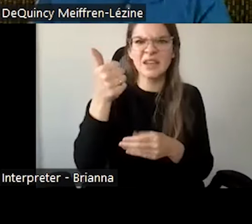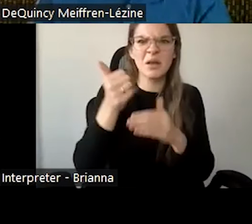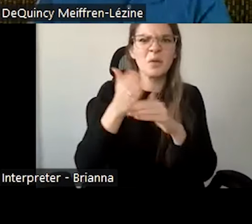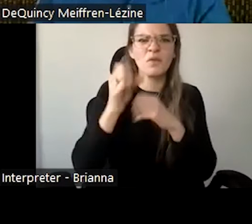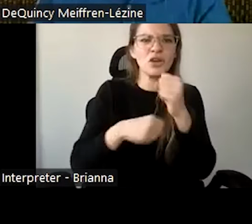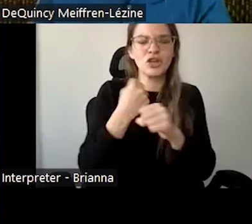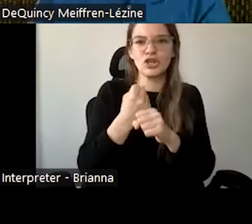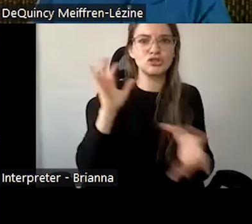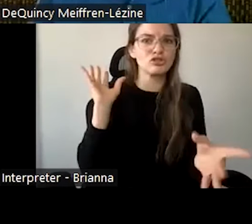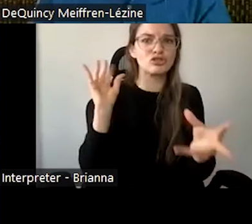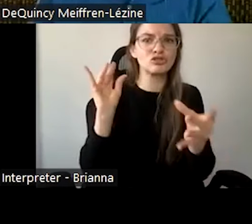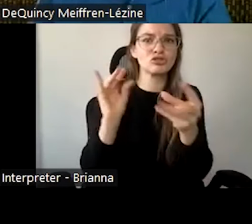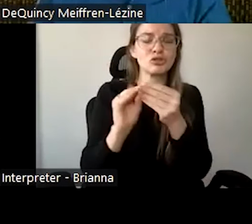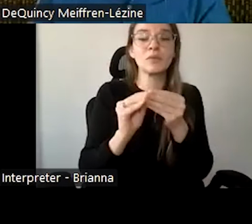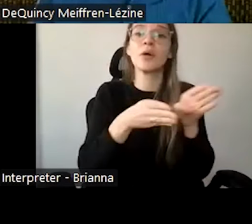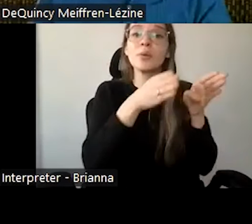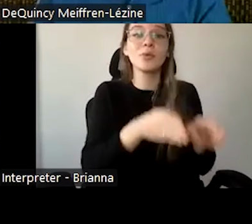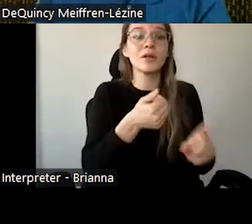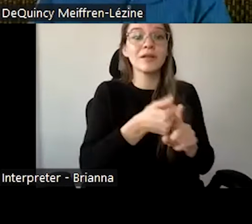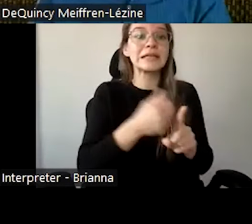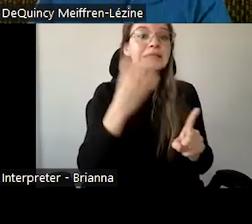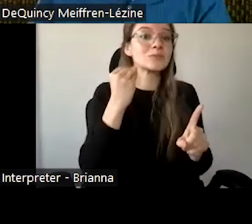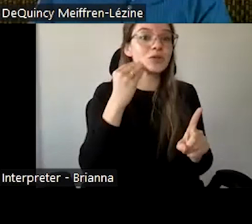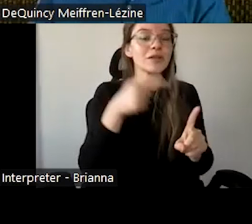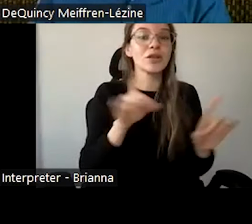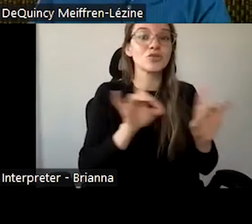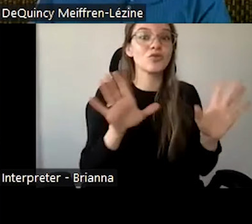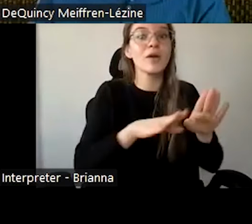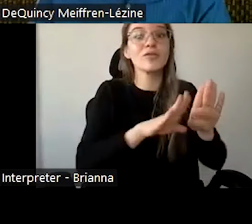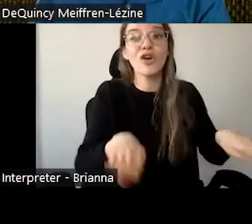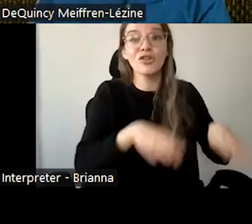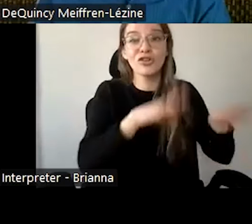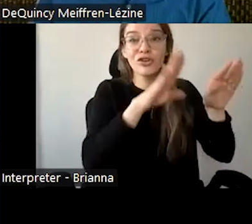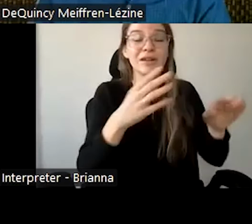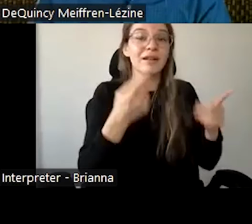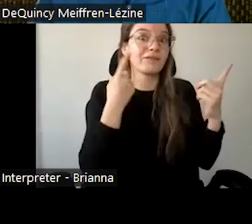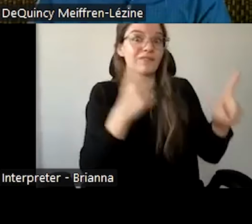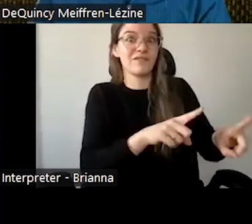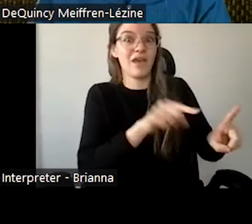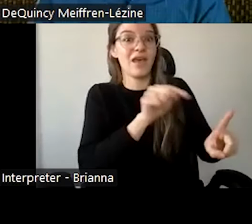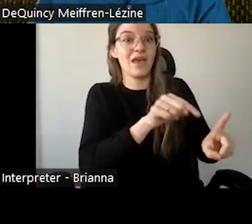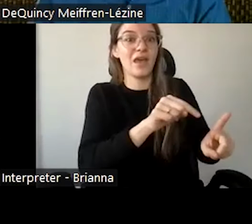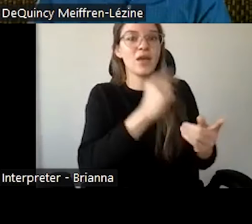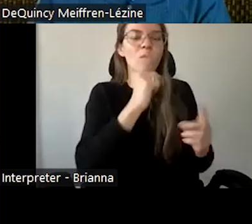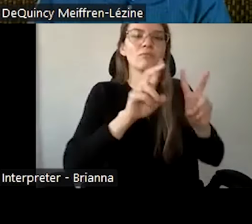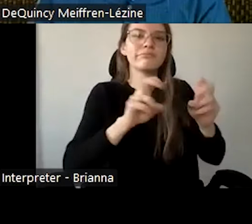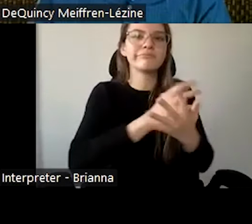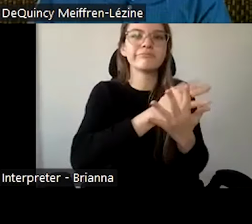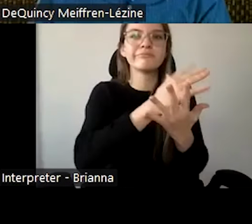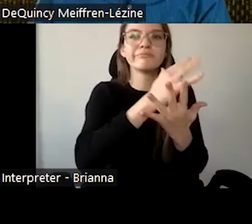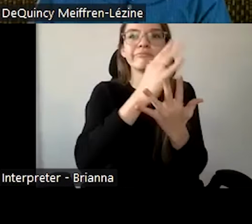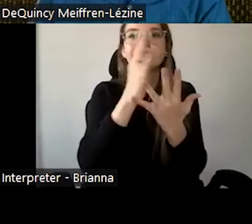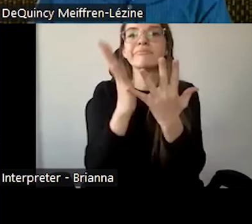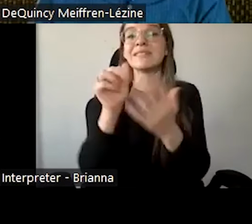longitudinally of somebody experiencing one of these kind of traumatic childhood events and what the outcomes would be